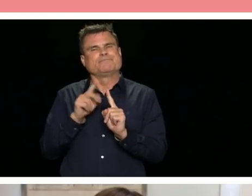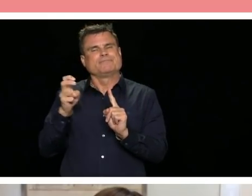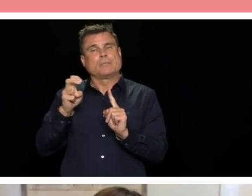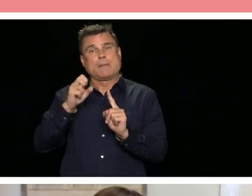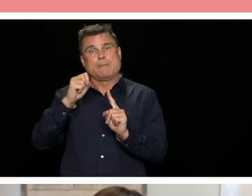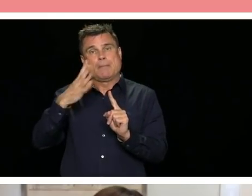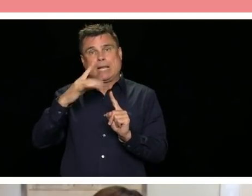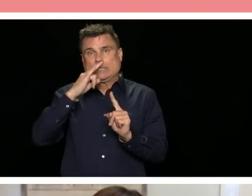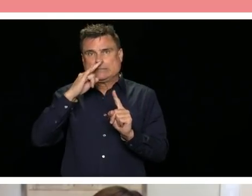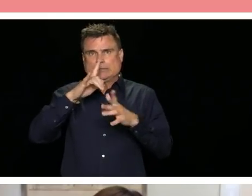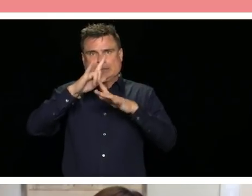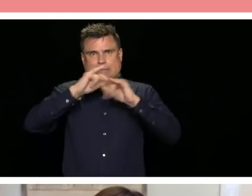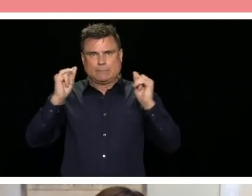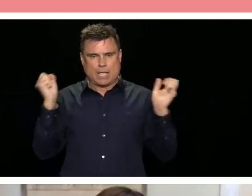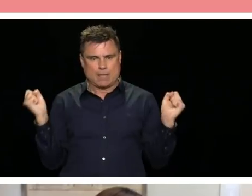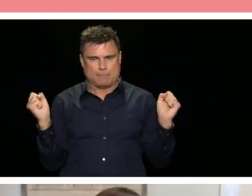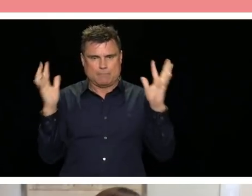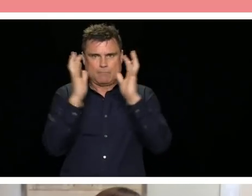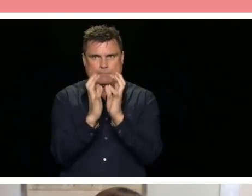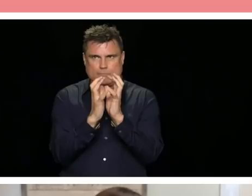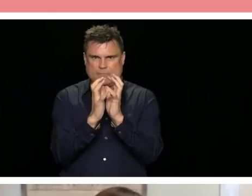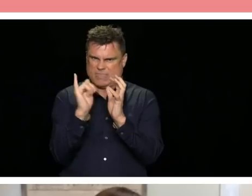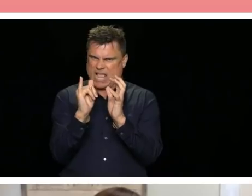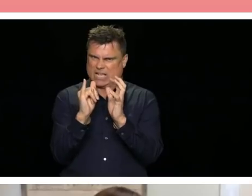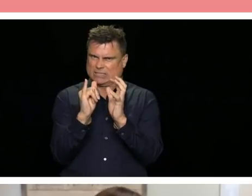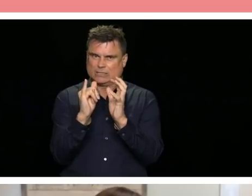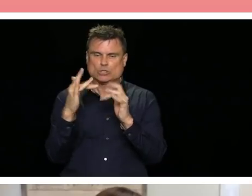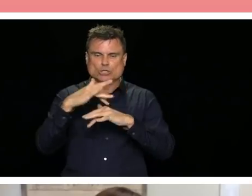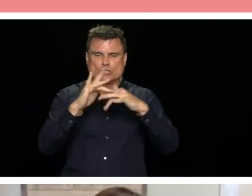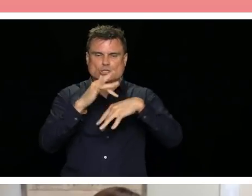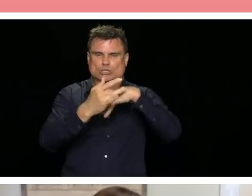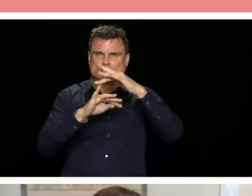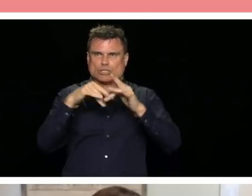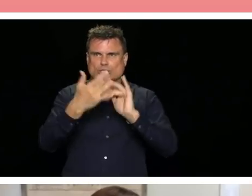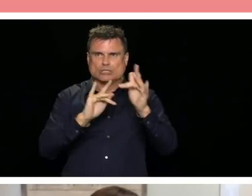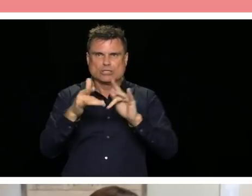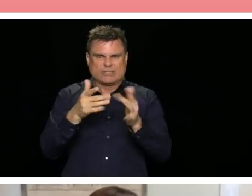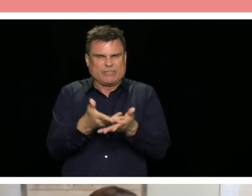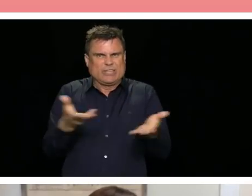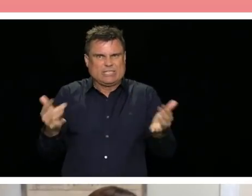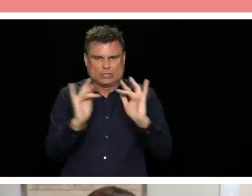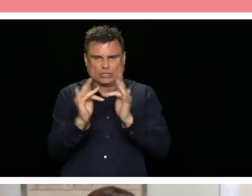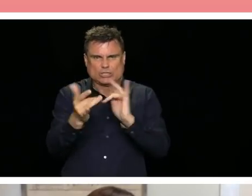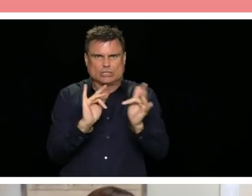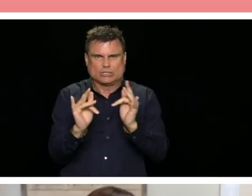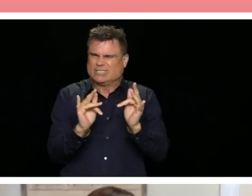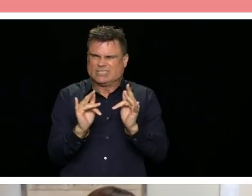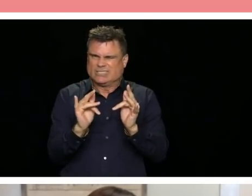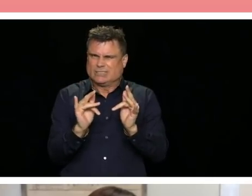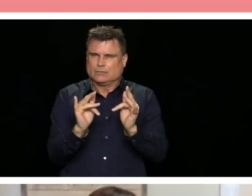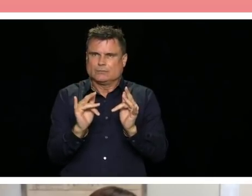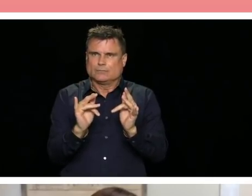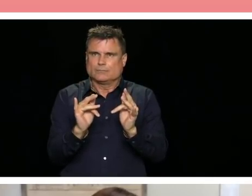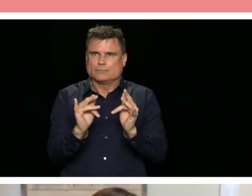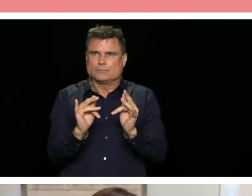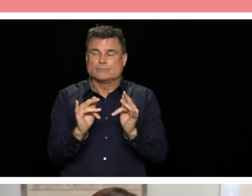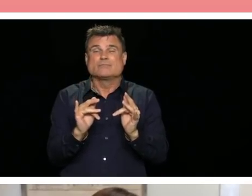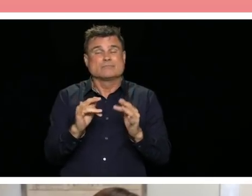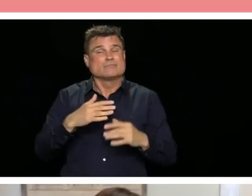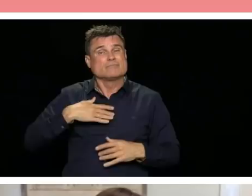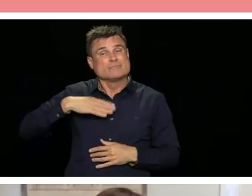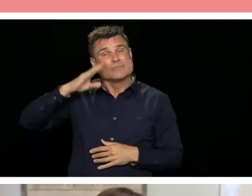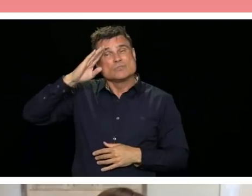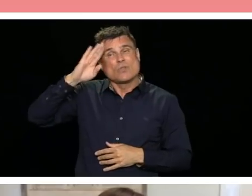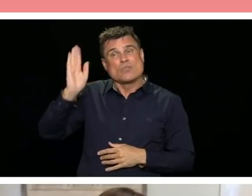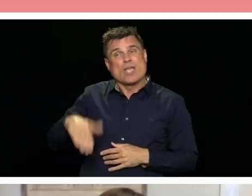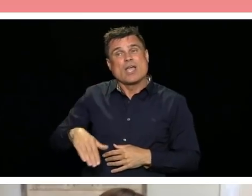kids actually learn better when they are using their physical senses and their tactile senses. We